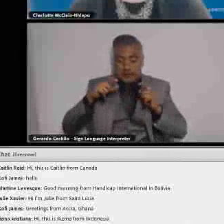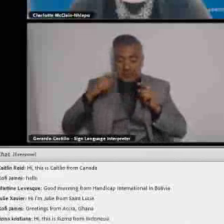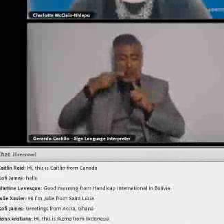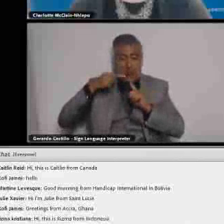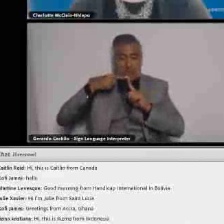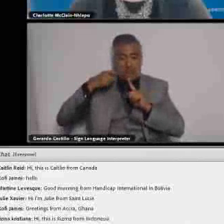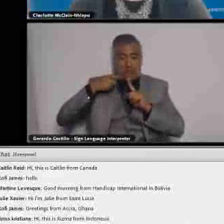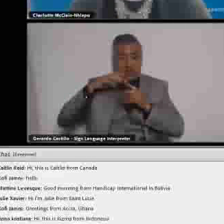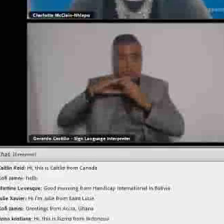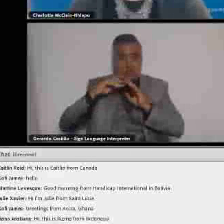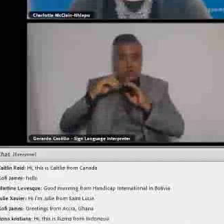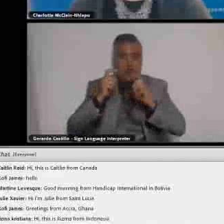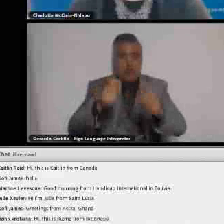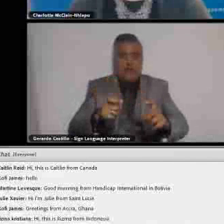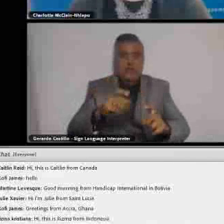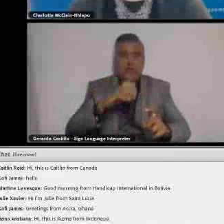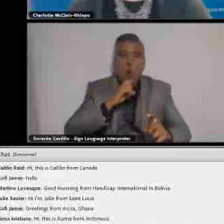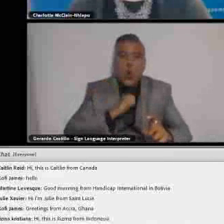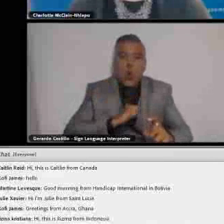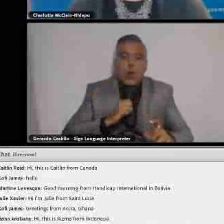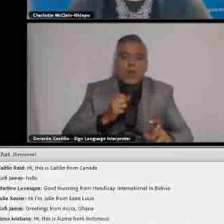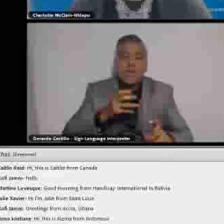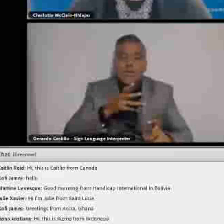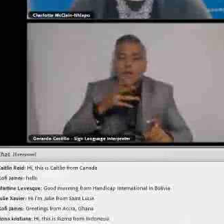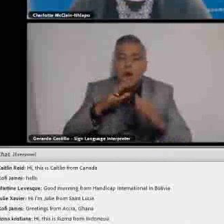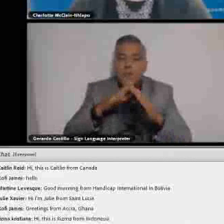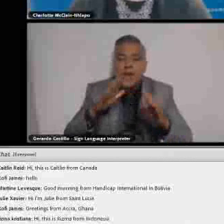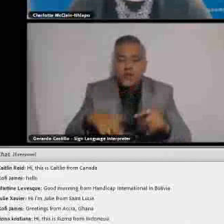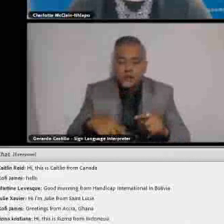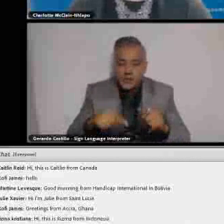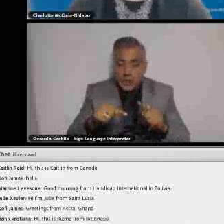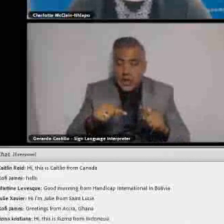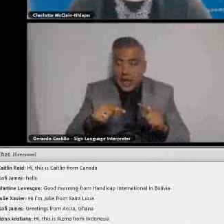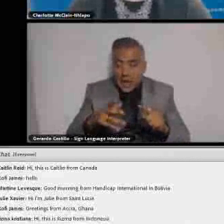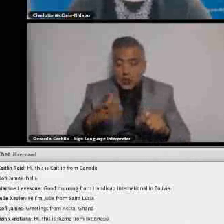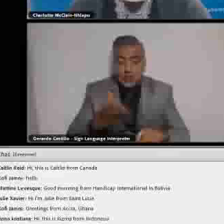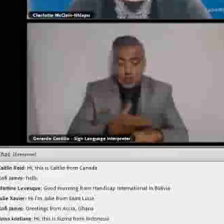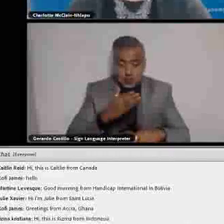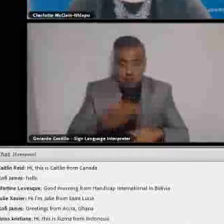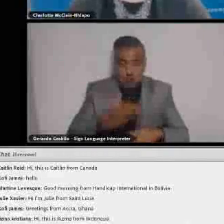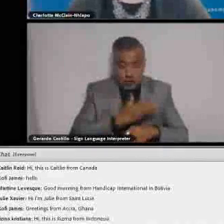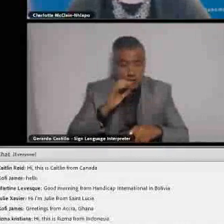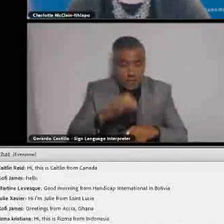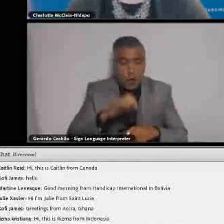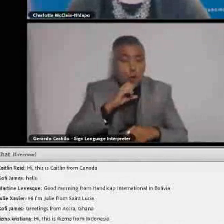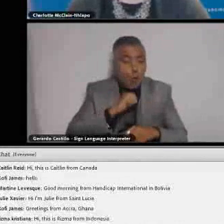donated, and it was an old house, and even the restoration of that house, only